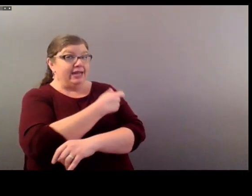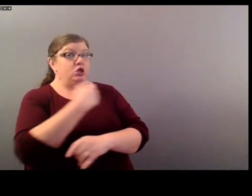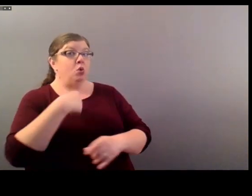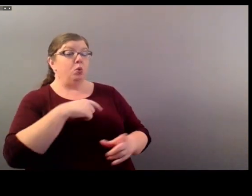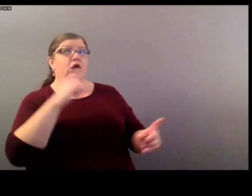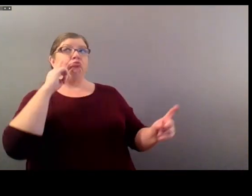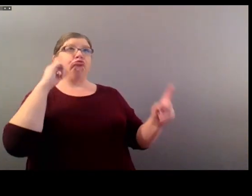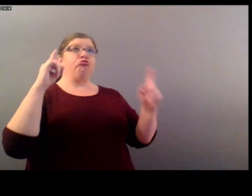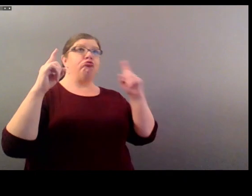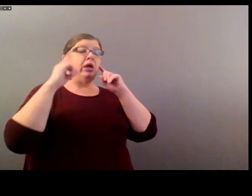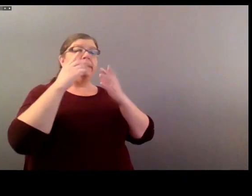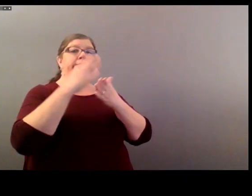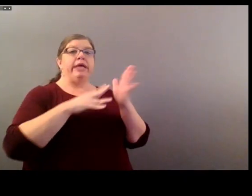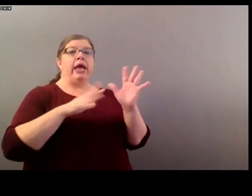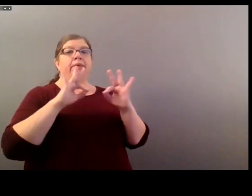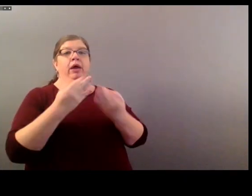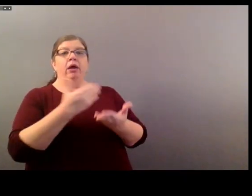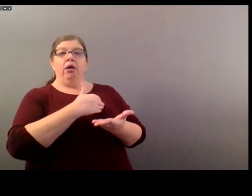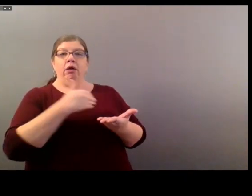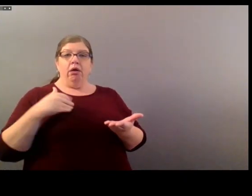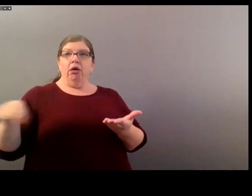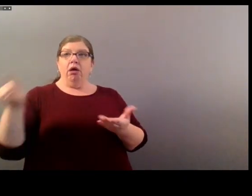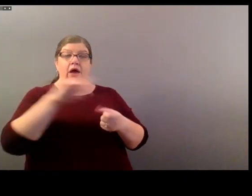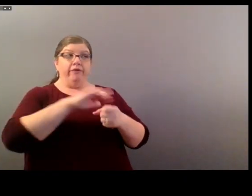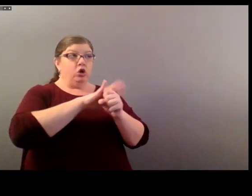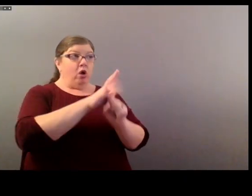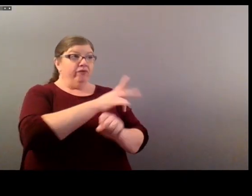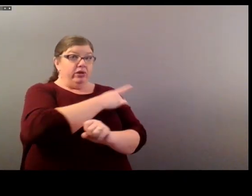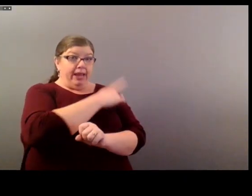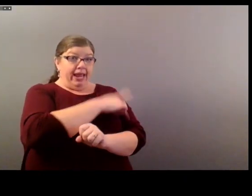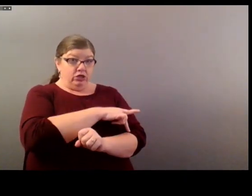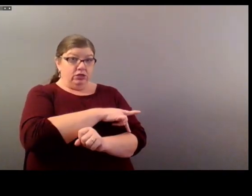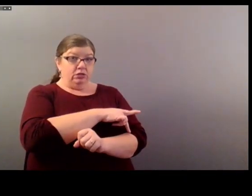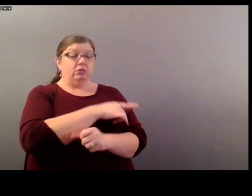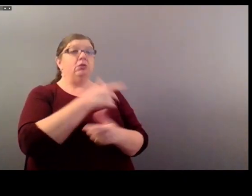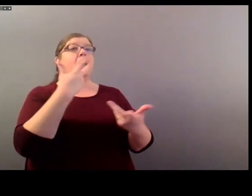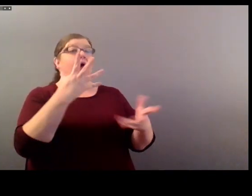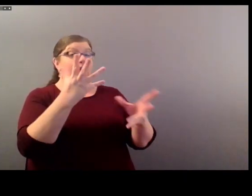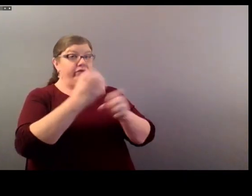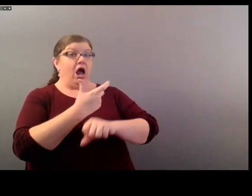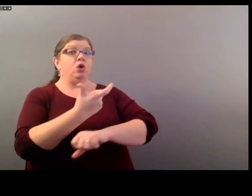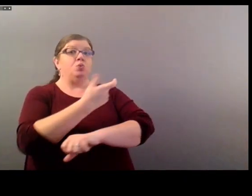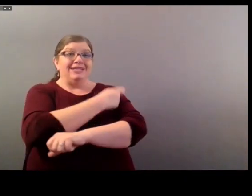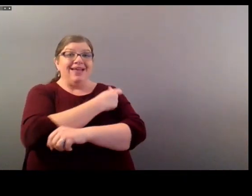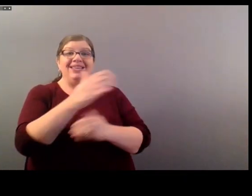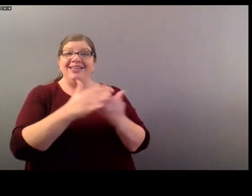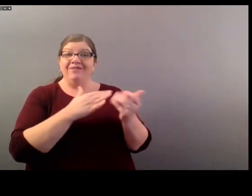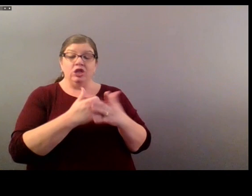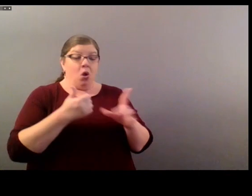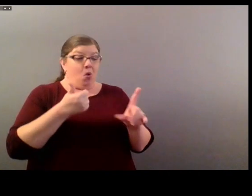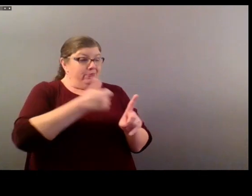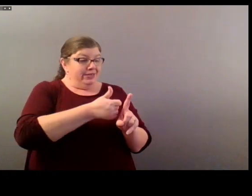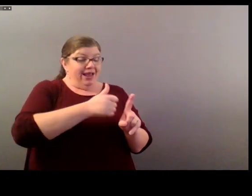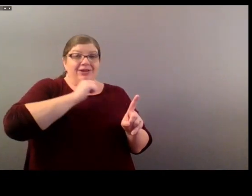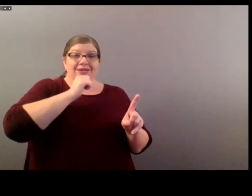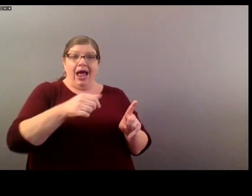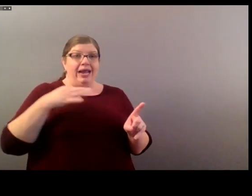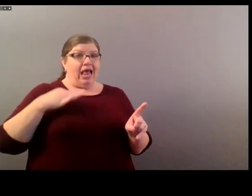some relatives of COVID patients have been vaccinated, even though they are not